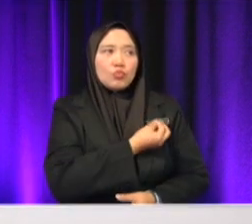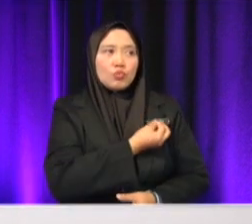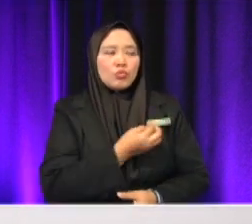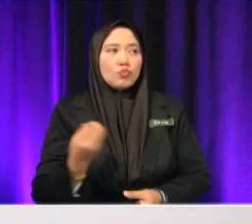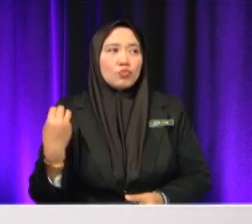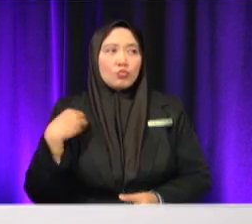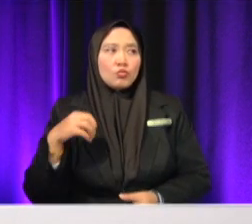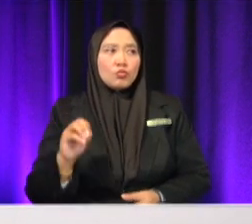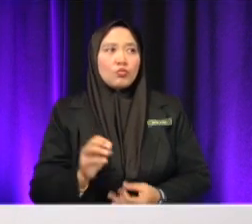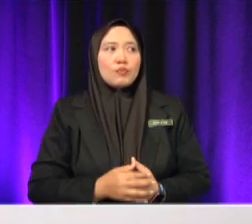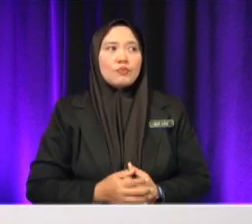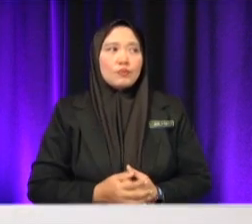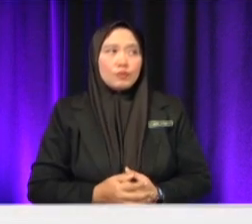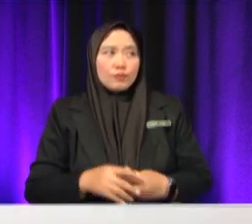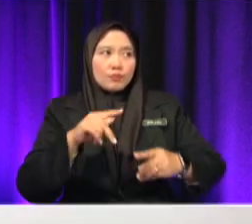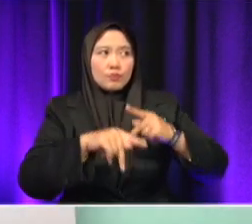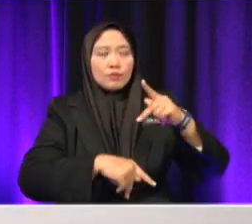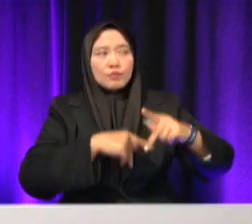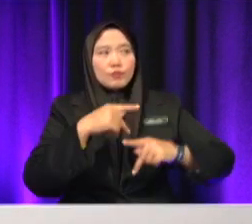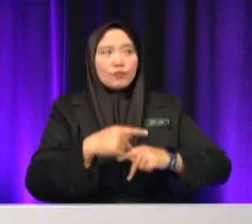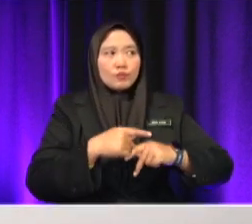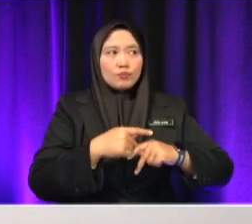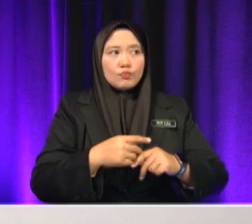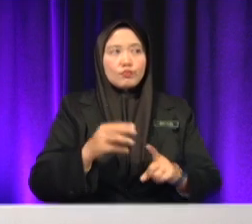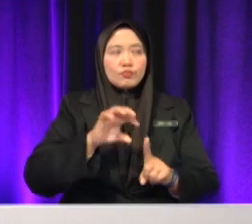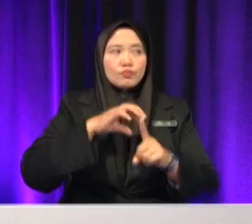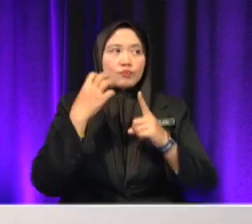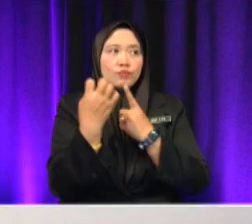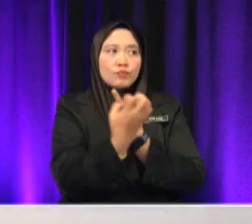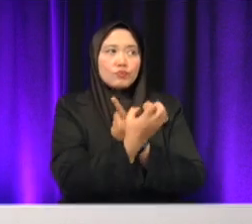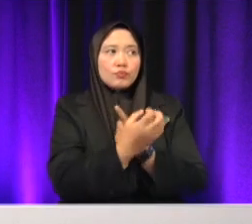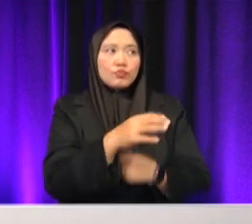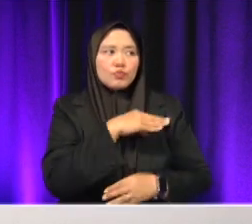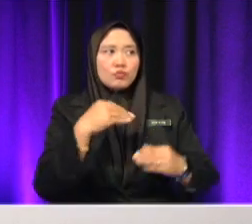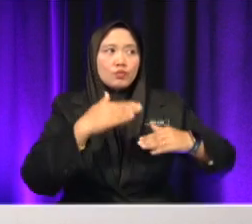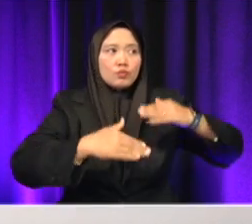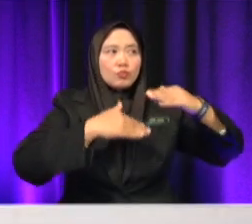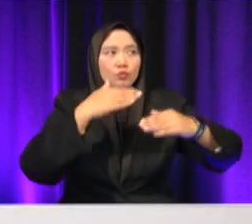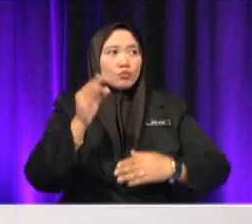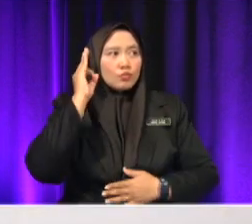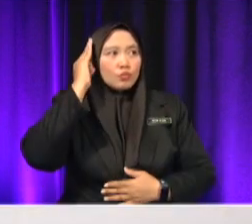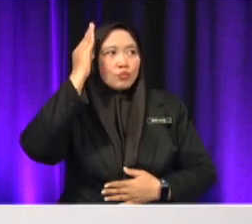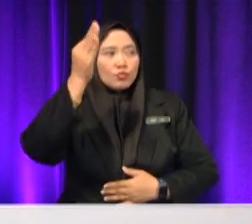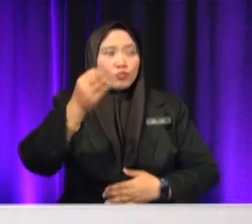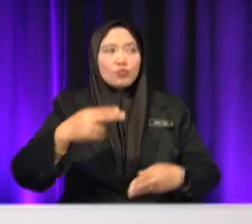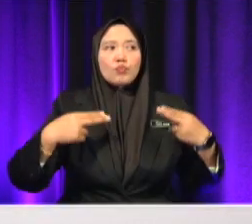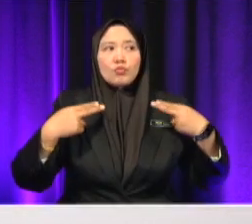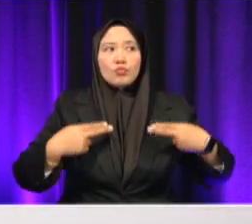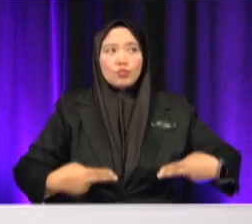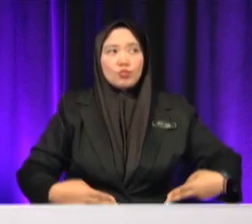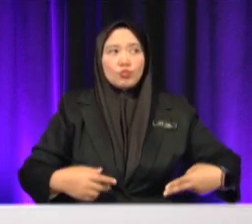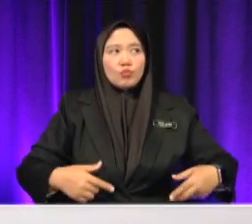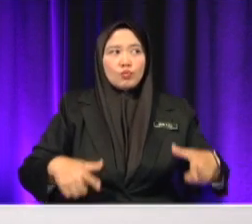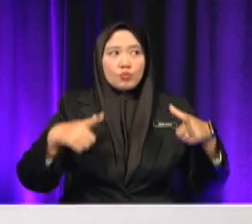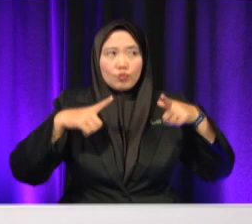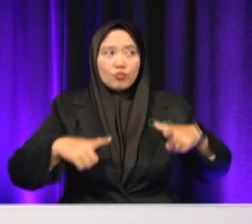degradation, our planet's natural environment, and build a future in which humans live in harmony with nature. Okay.